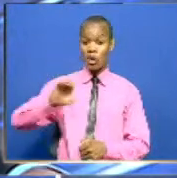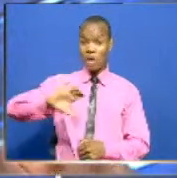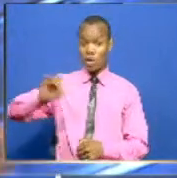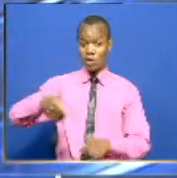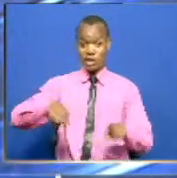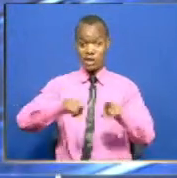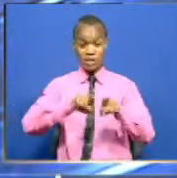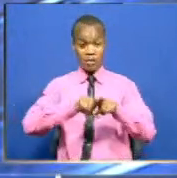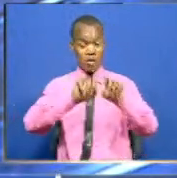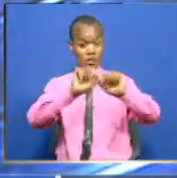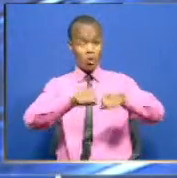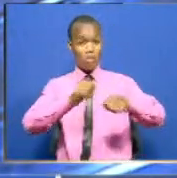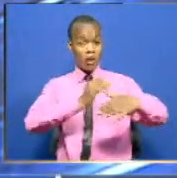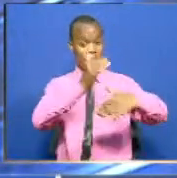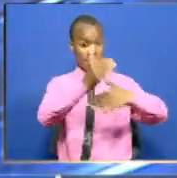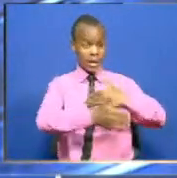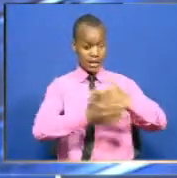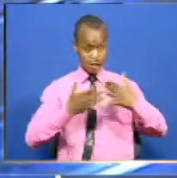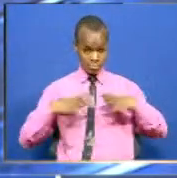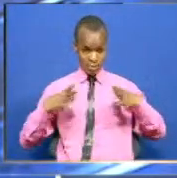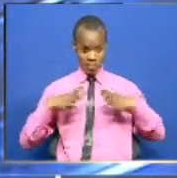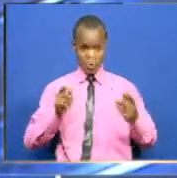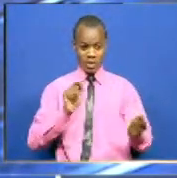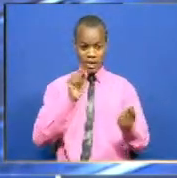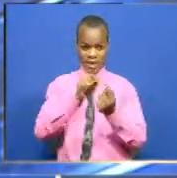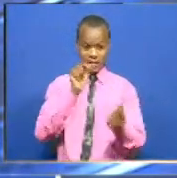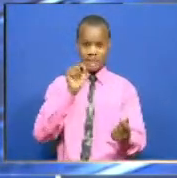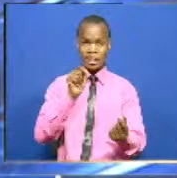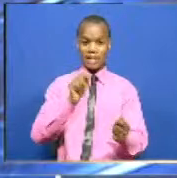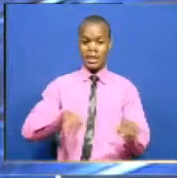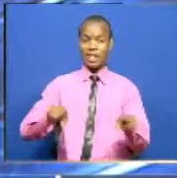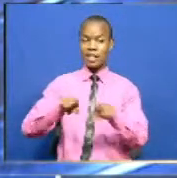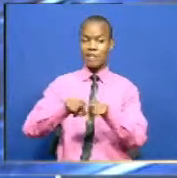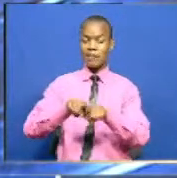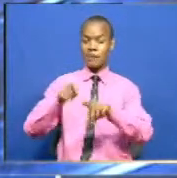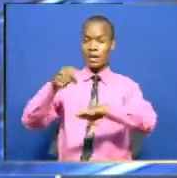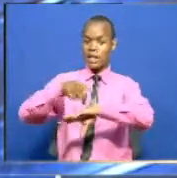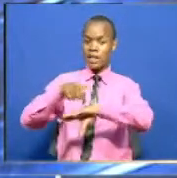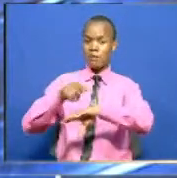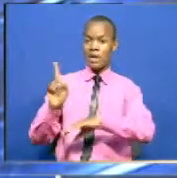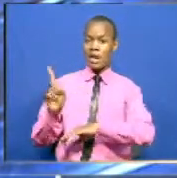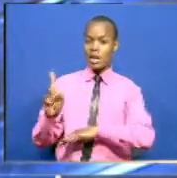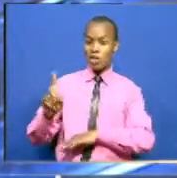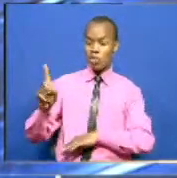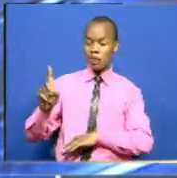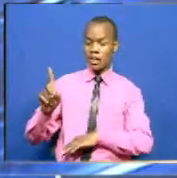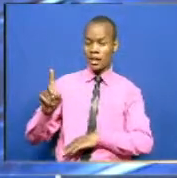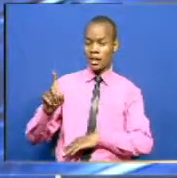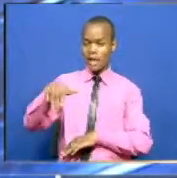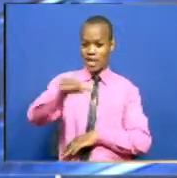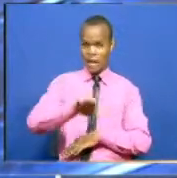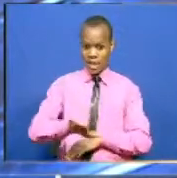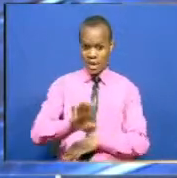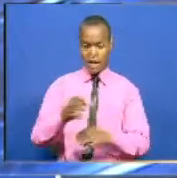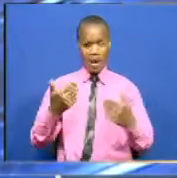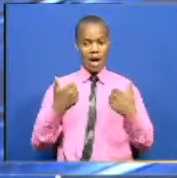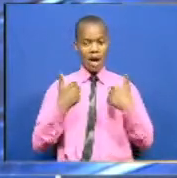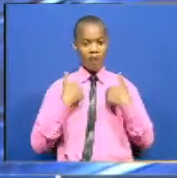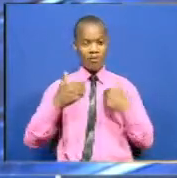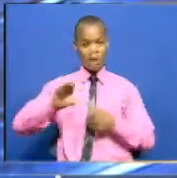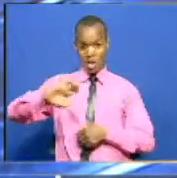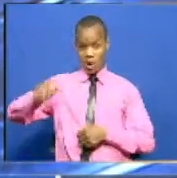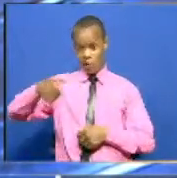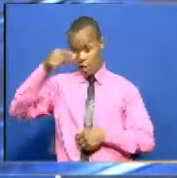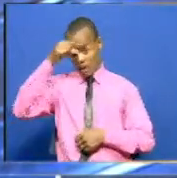be following suit? I know that the case with the Nairobi region, there is a combination of the county government and the